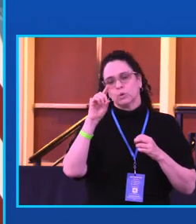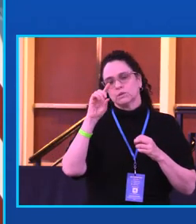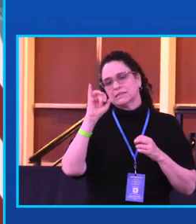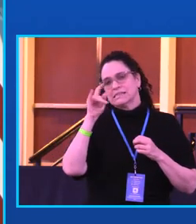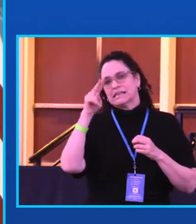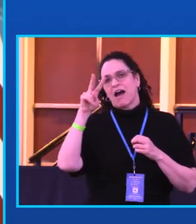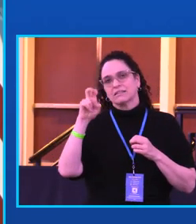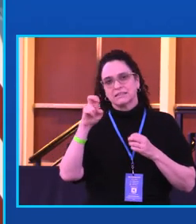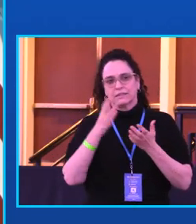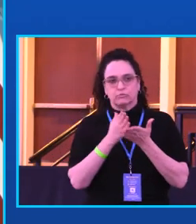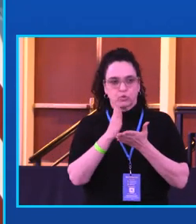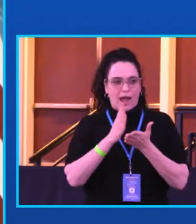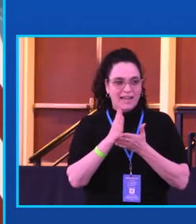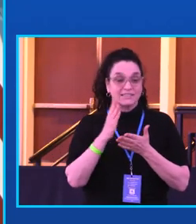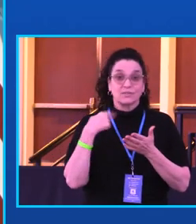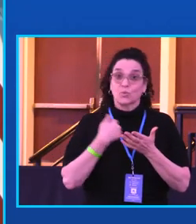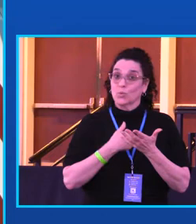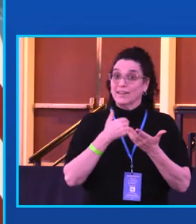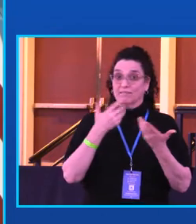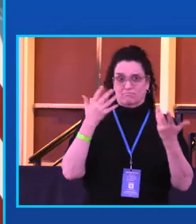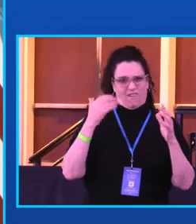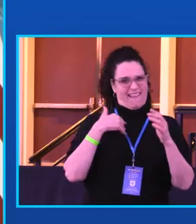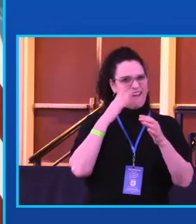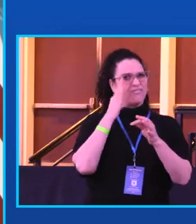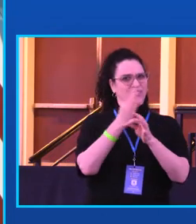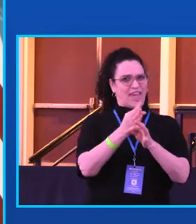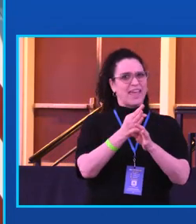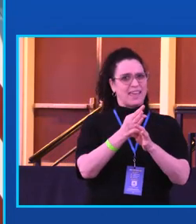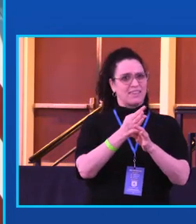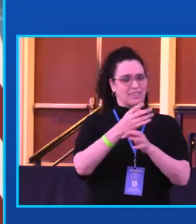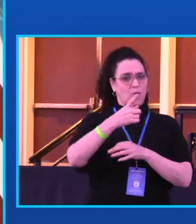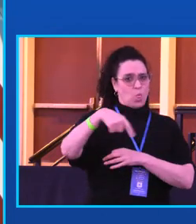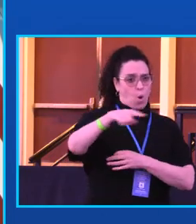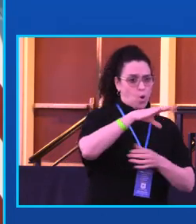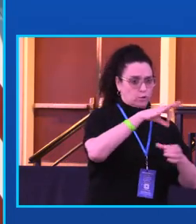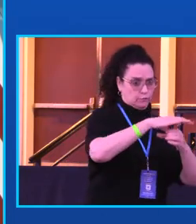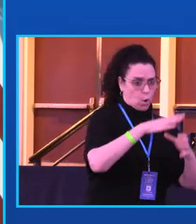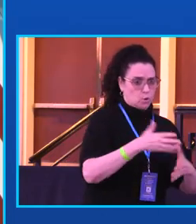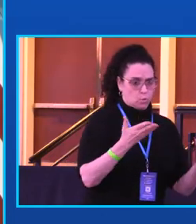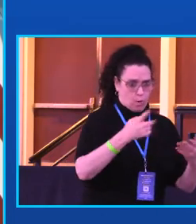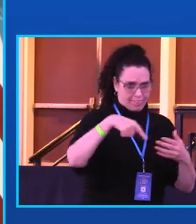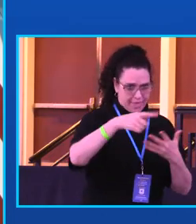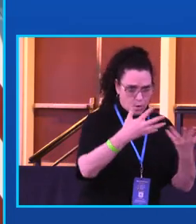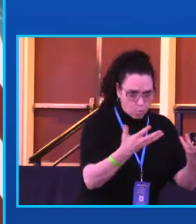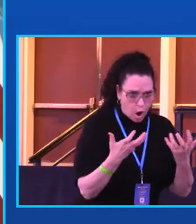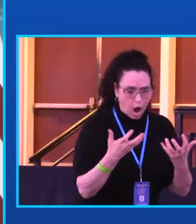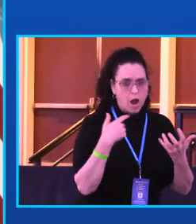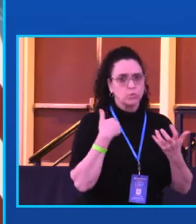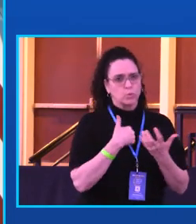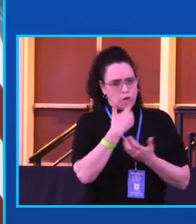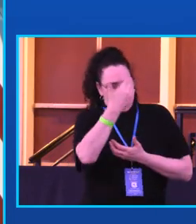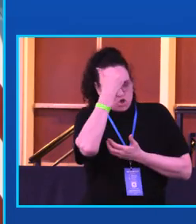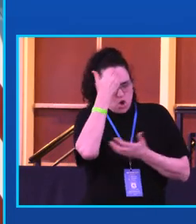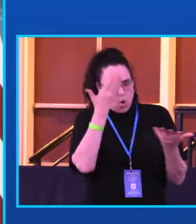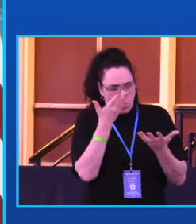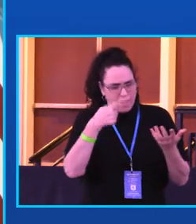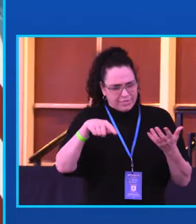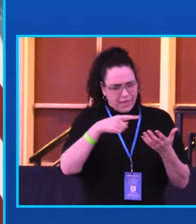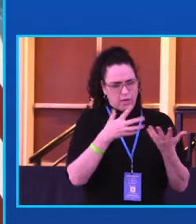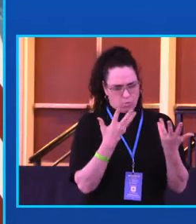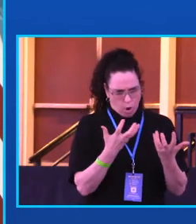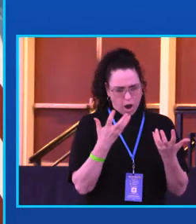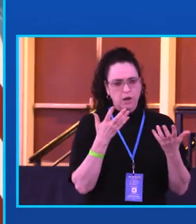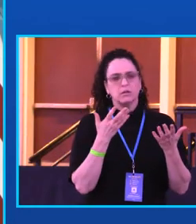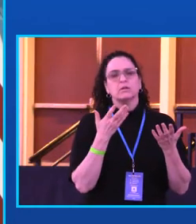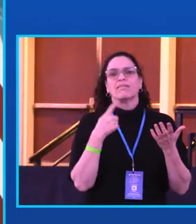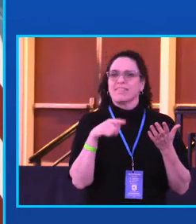We have faith in what they want and how much they wanted and what they are prepared to do